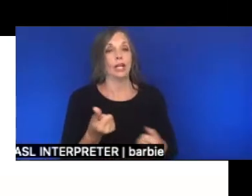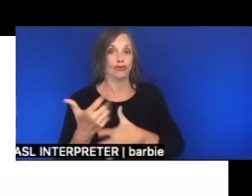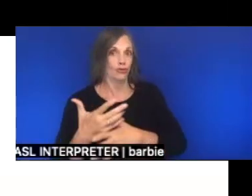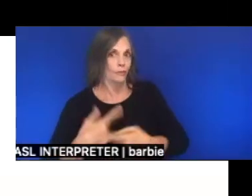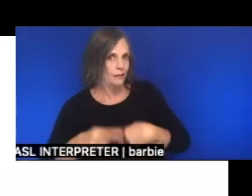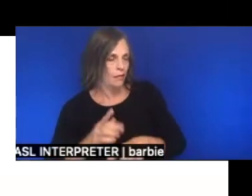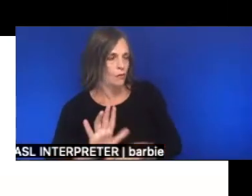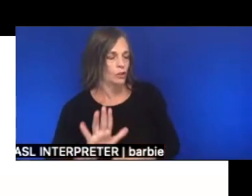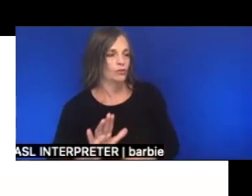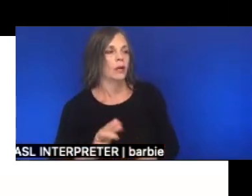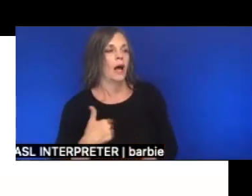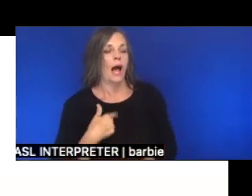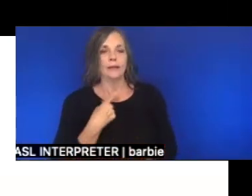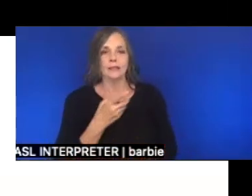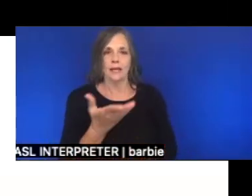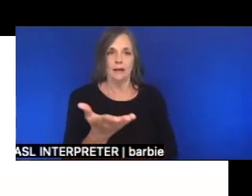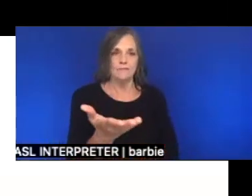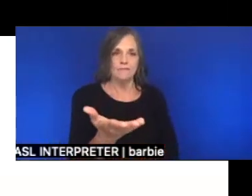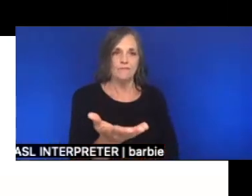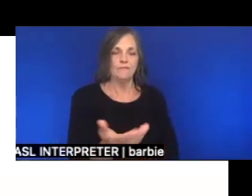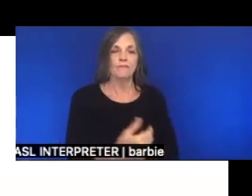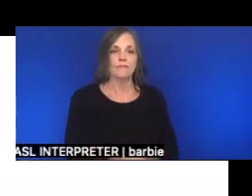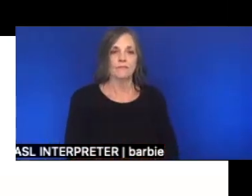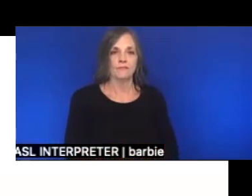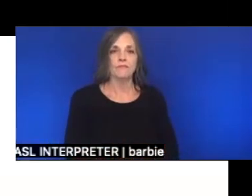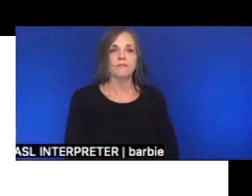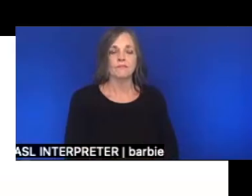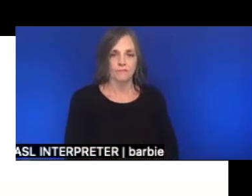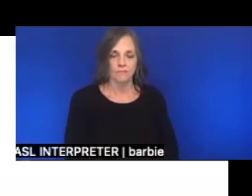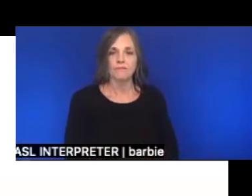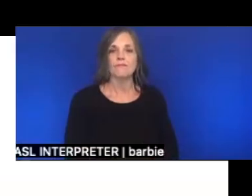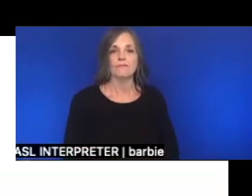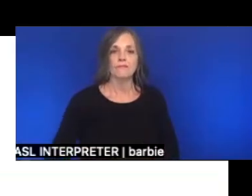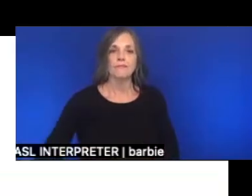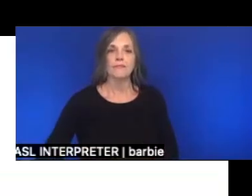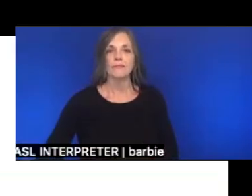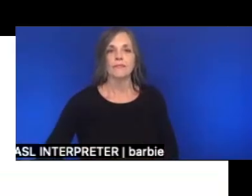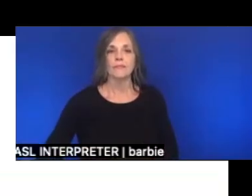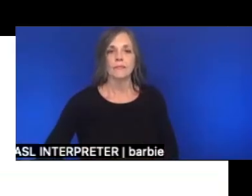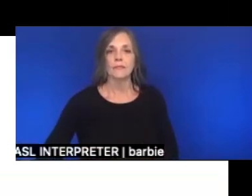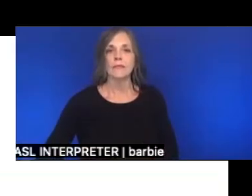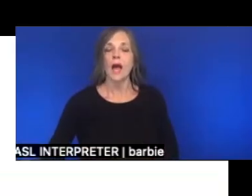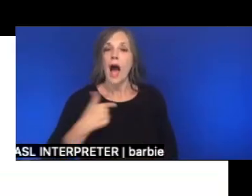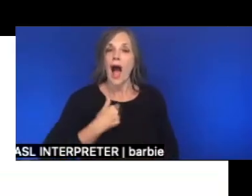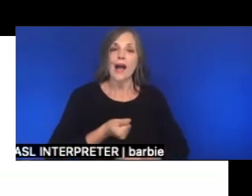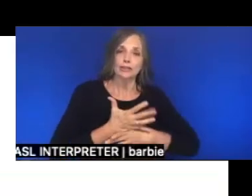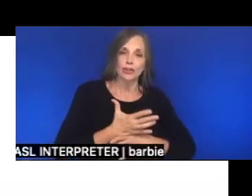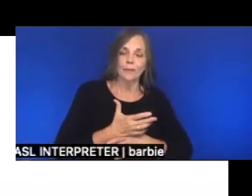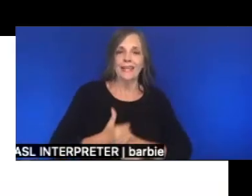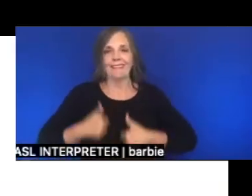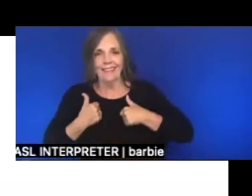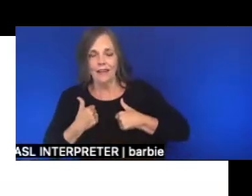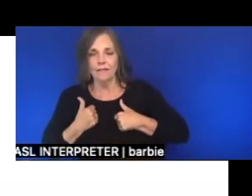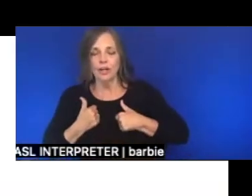be I in Germany live. So the verb would go actually at the end of the sentence, just for